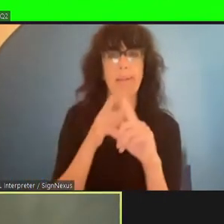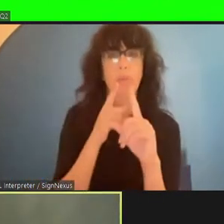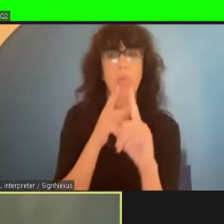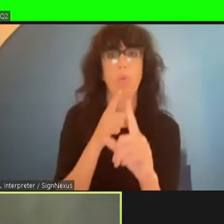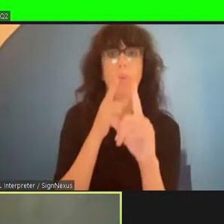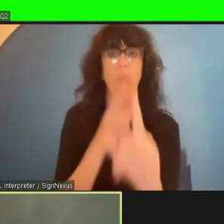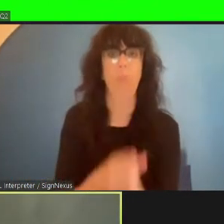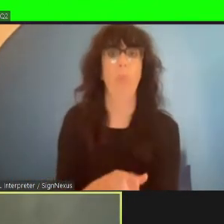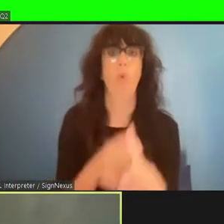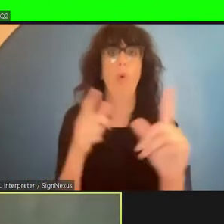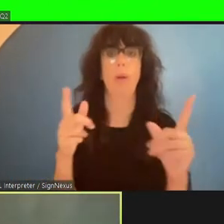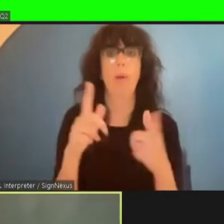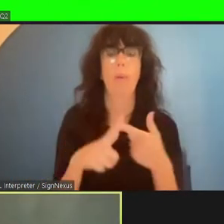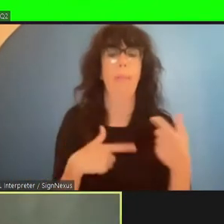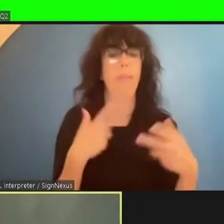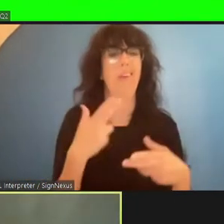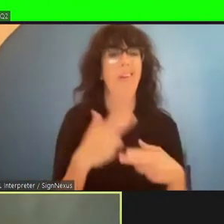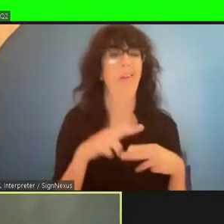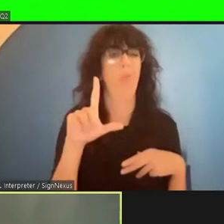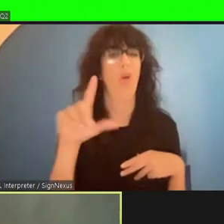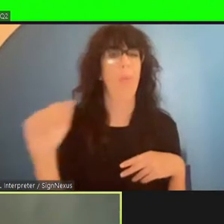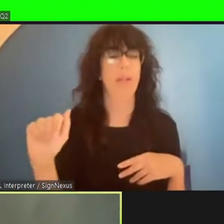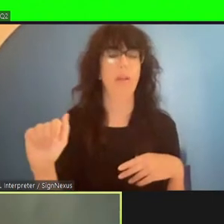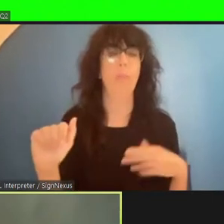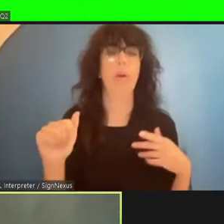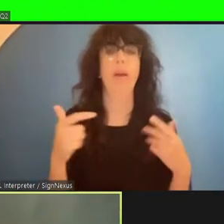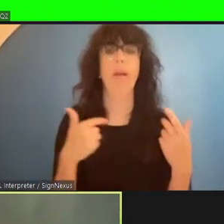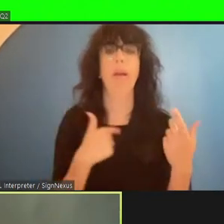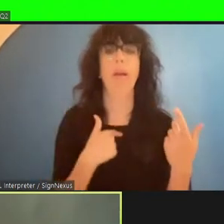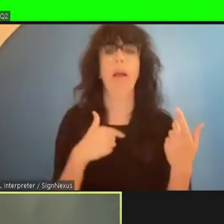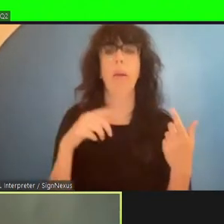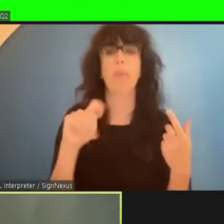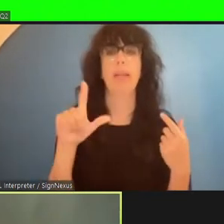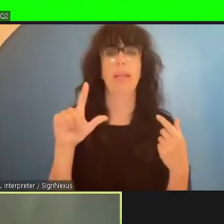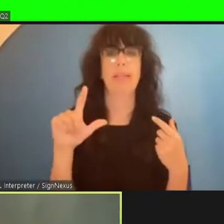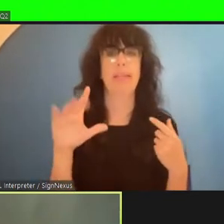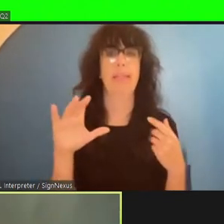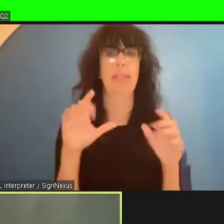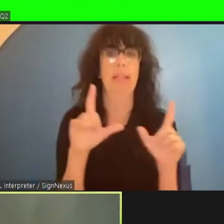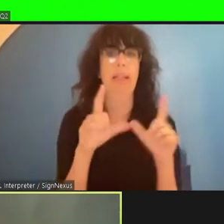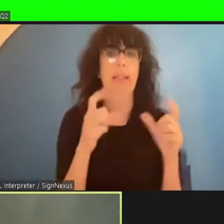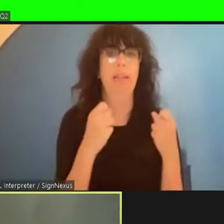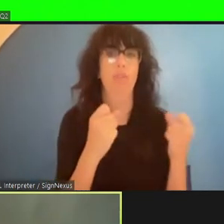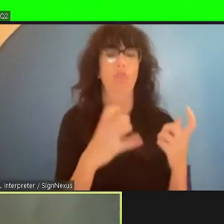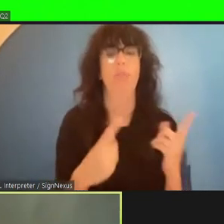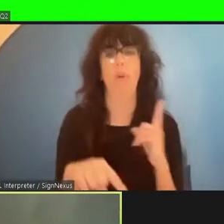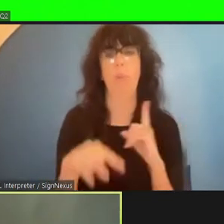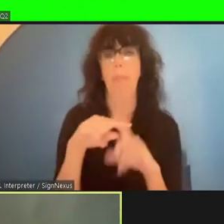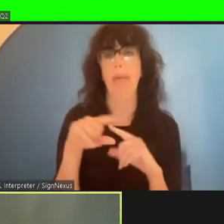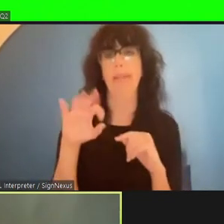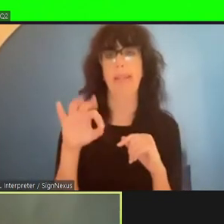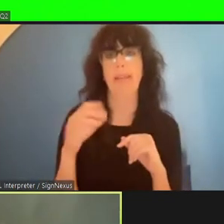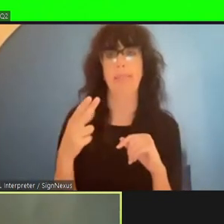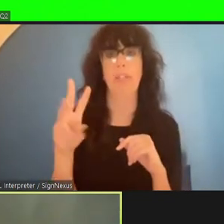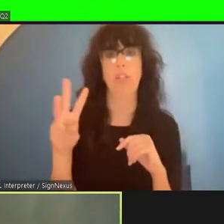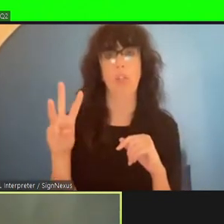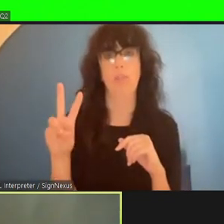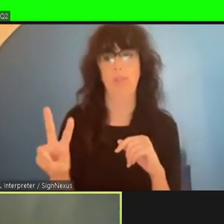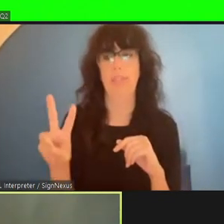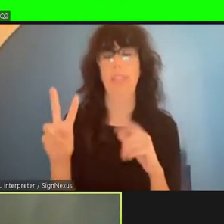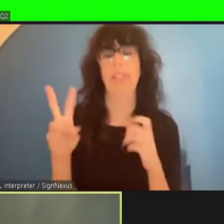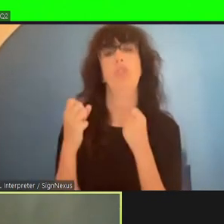really quickly right here my name is larby a taboo i'm a tlc licensed driver and also an fhv uh